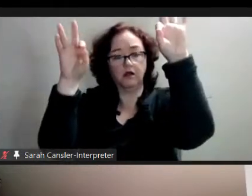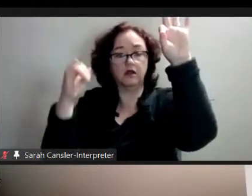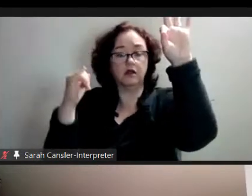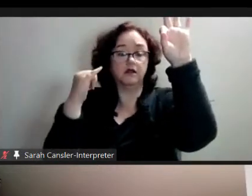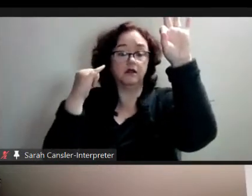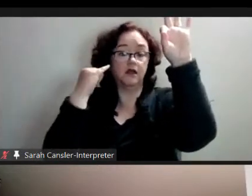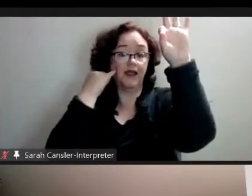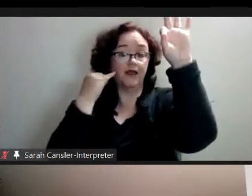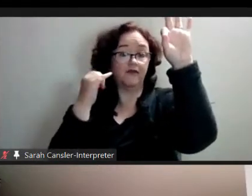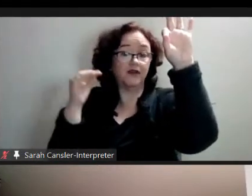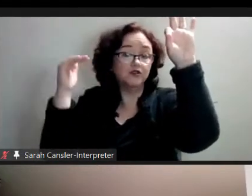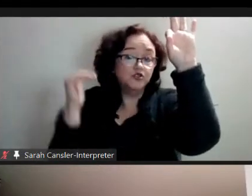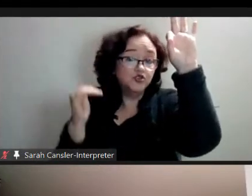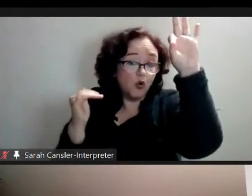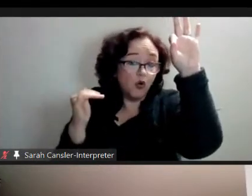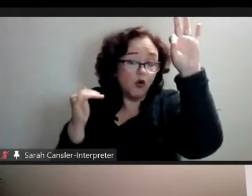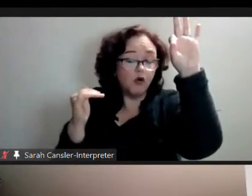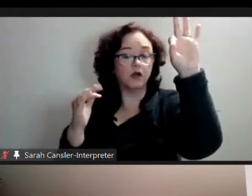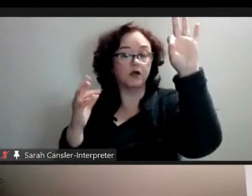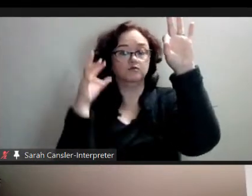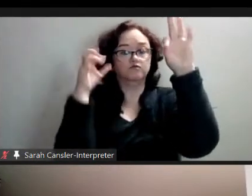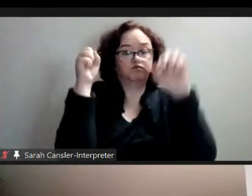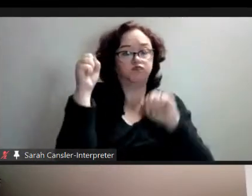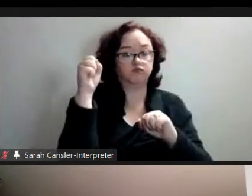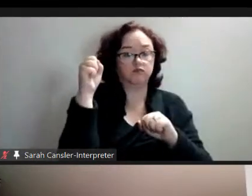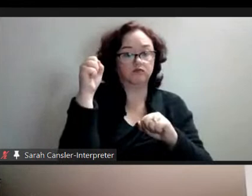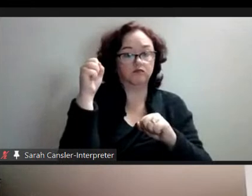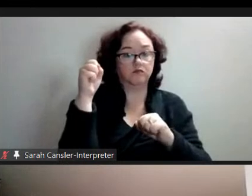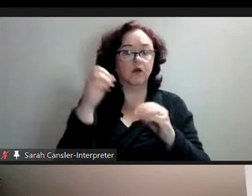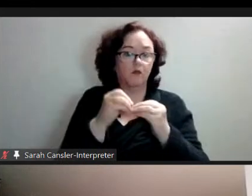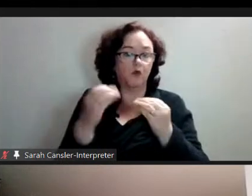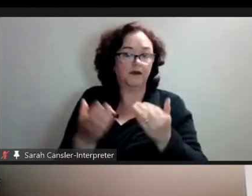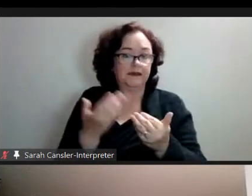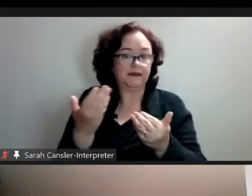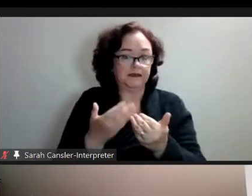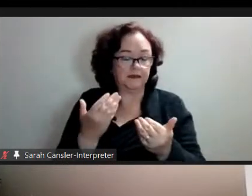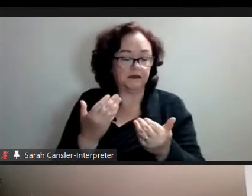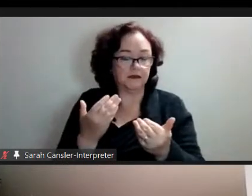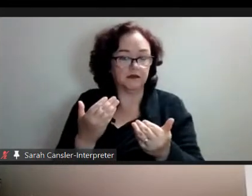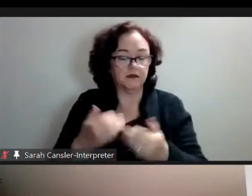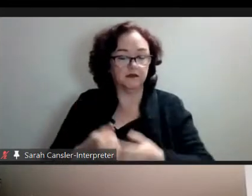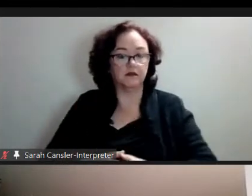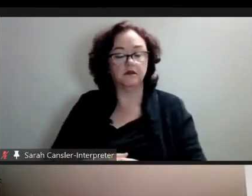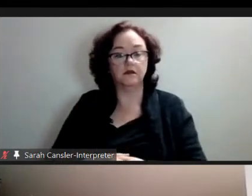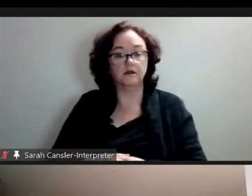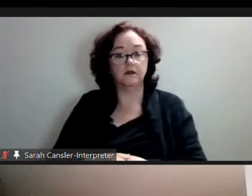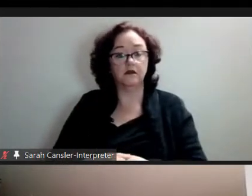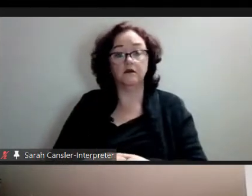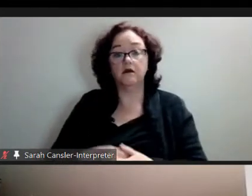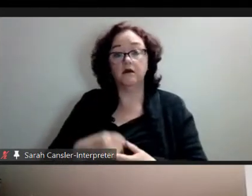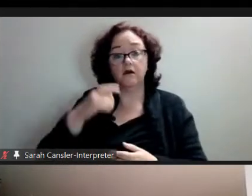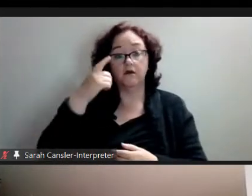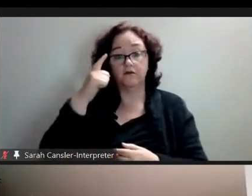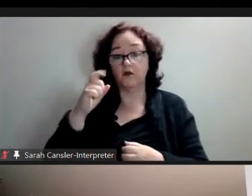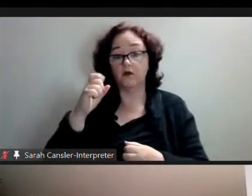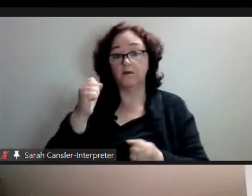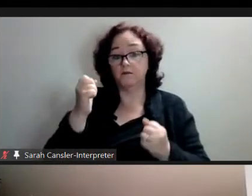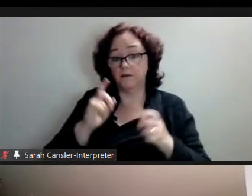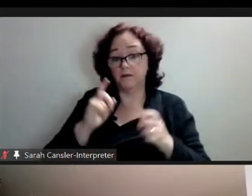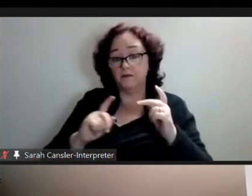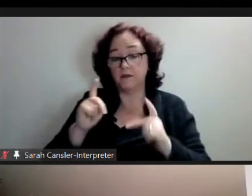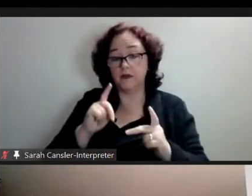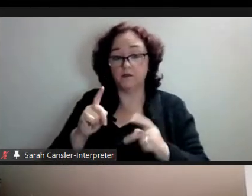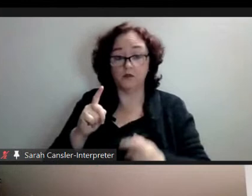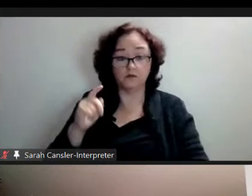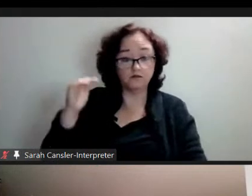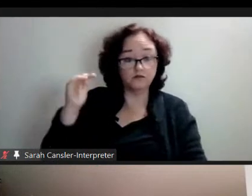easier to grab onto. For a lot of the people that are shorter or is recommended